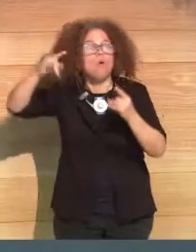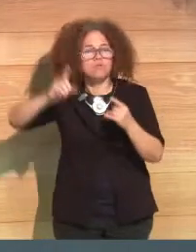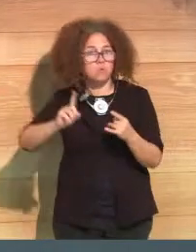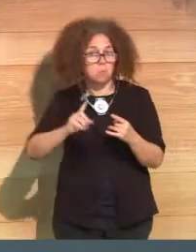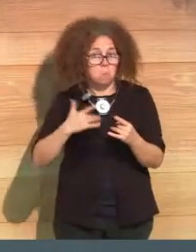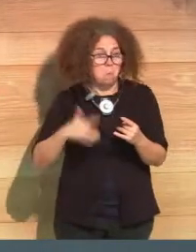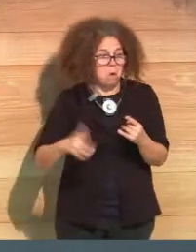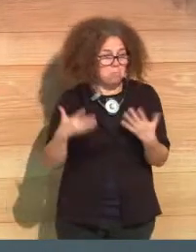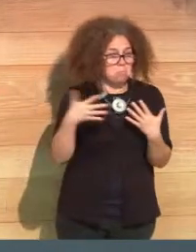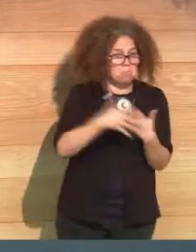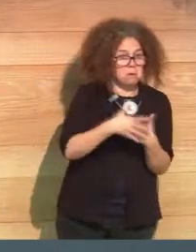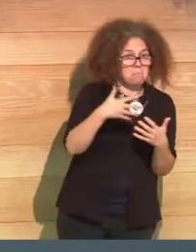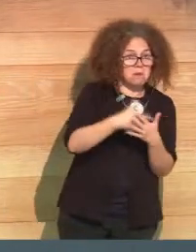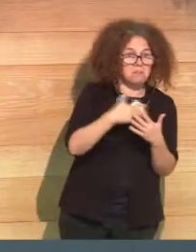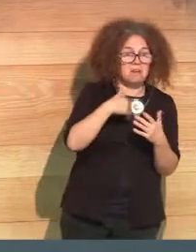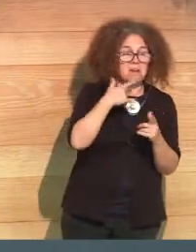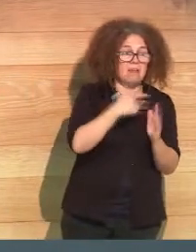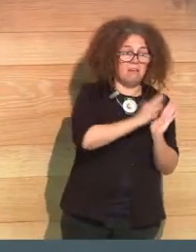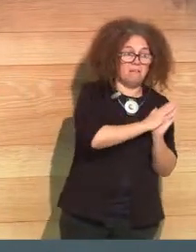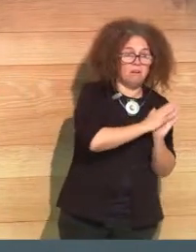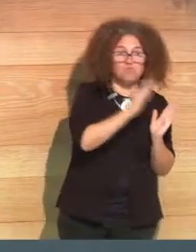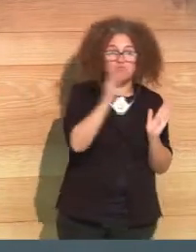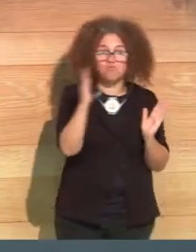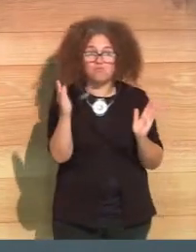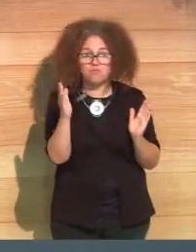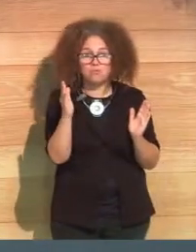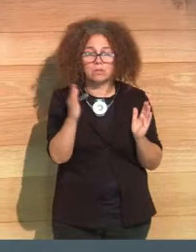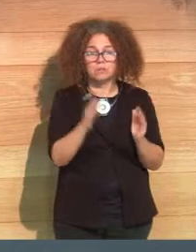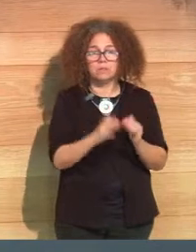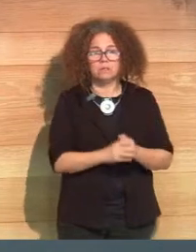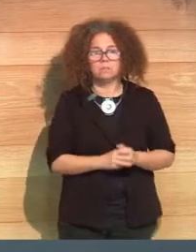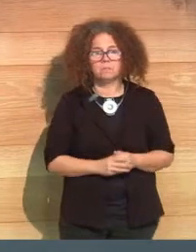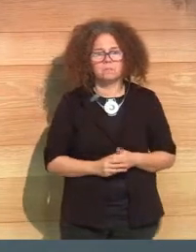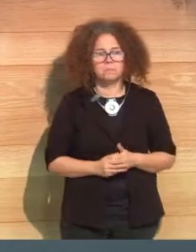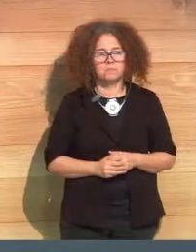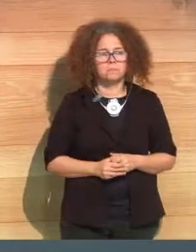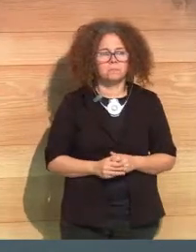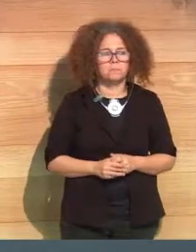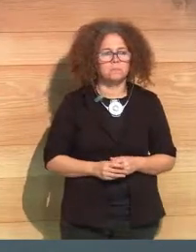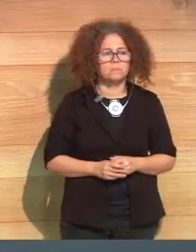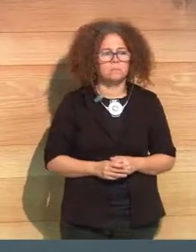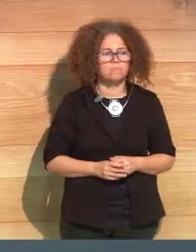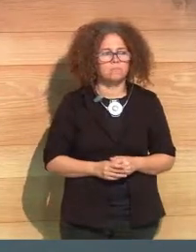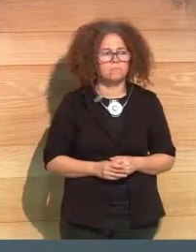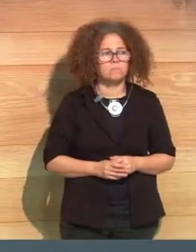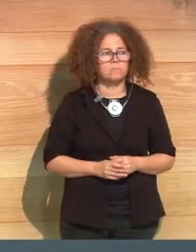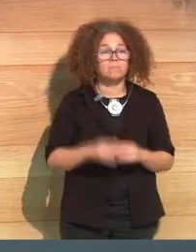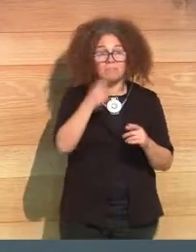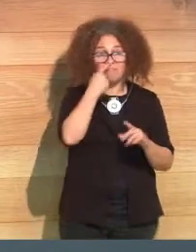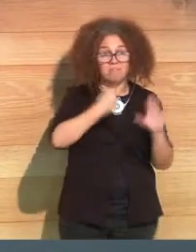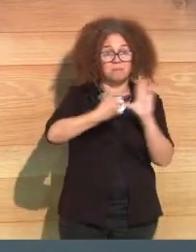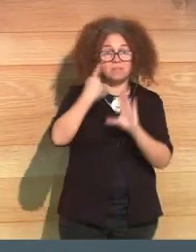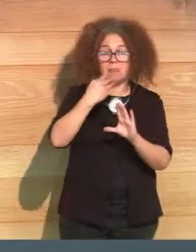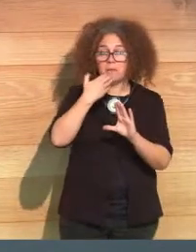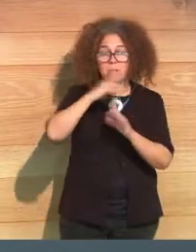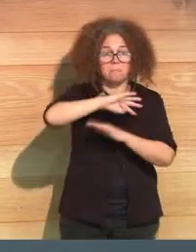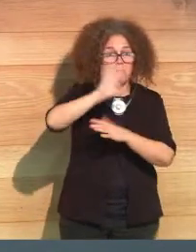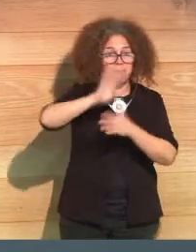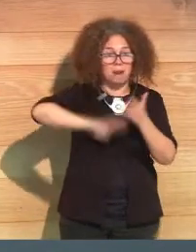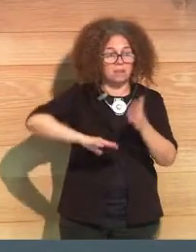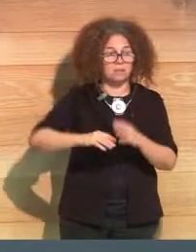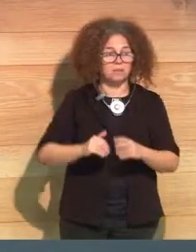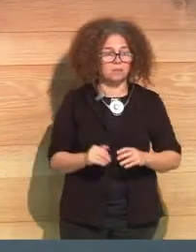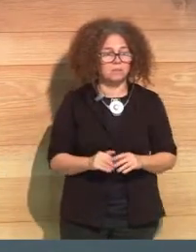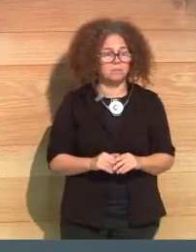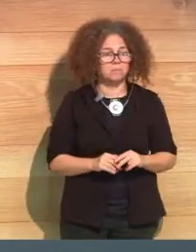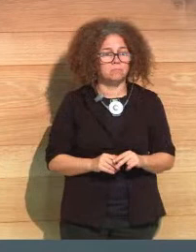impressive installation in public space, Constellations, that was shown in Barcelona last year. It was actually, so it's the most impressive work,